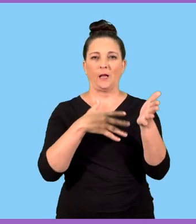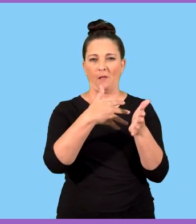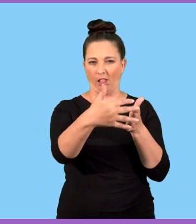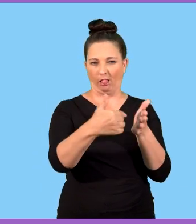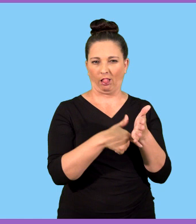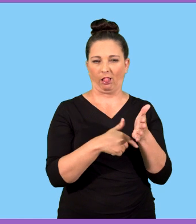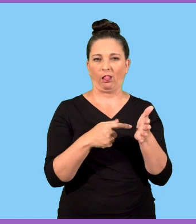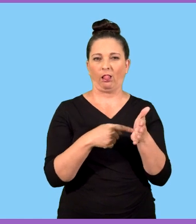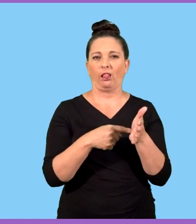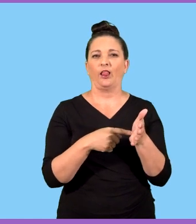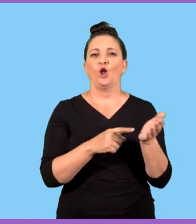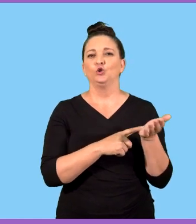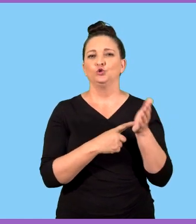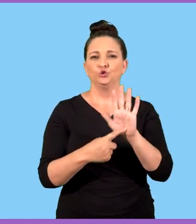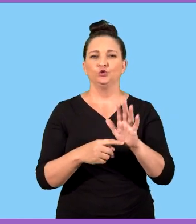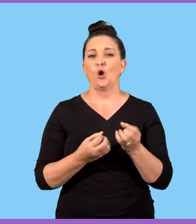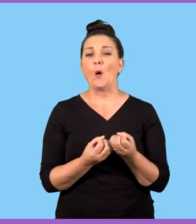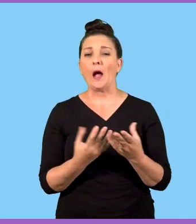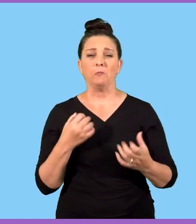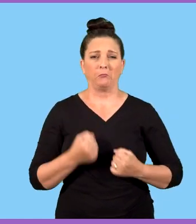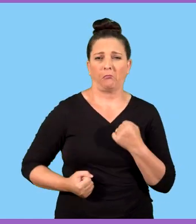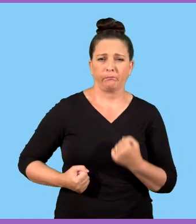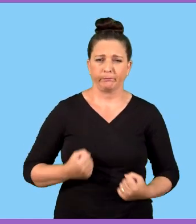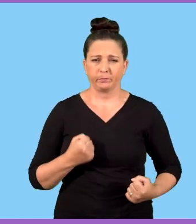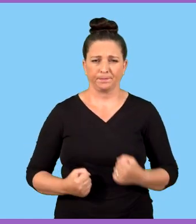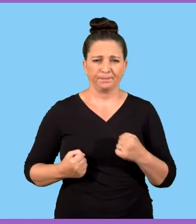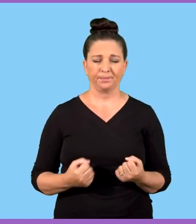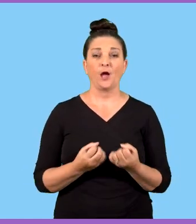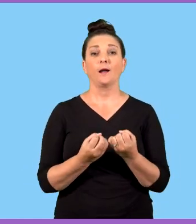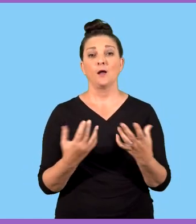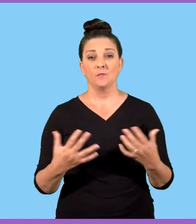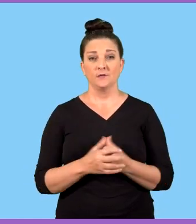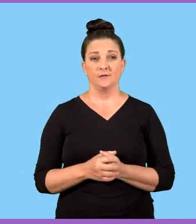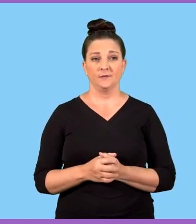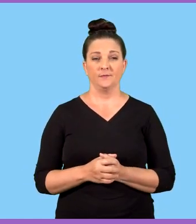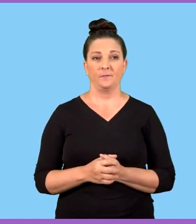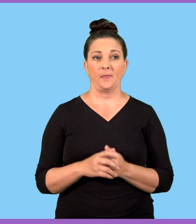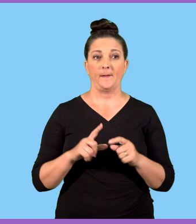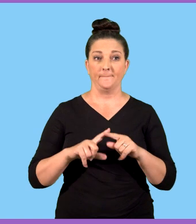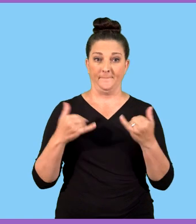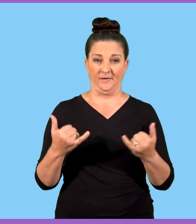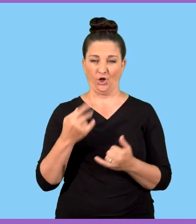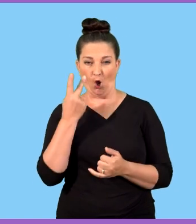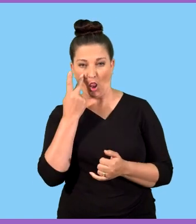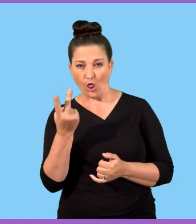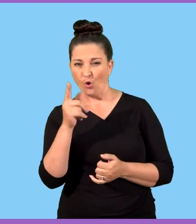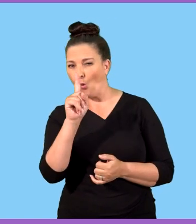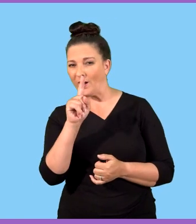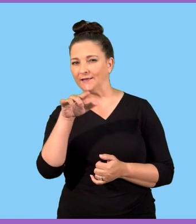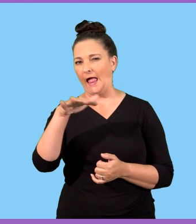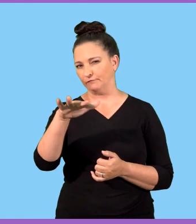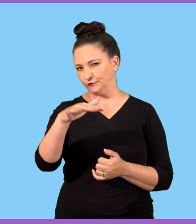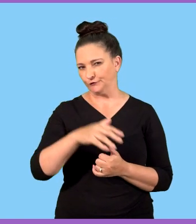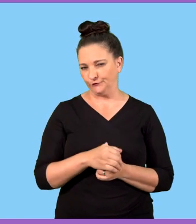below shows the ages of a group of marathon runners. Determine the mean. Okay, so if I look at this